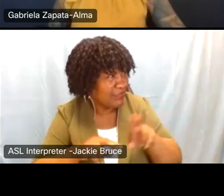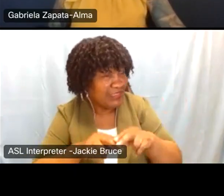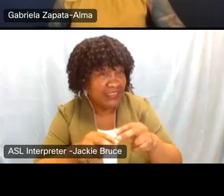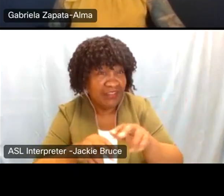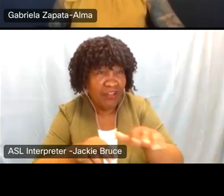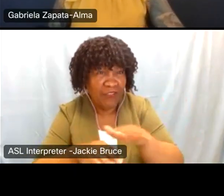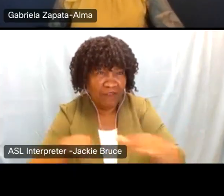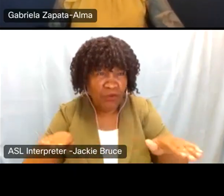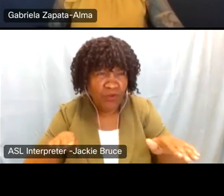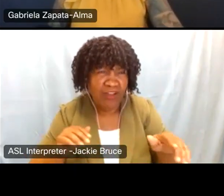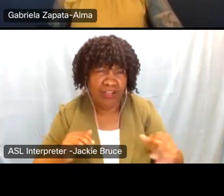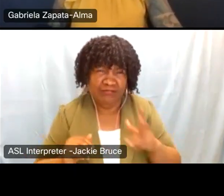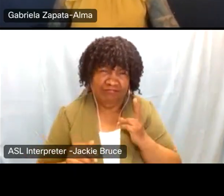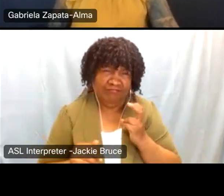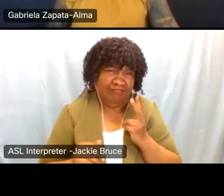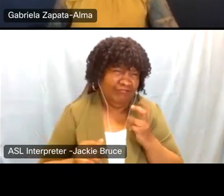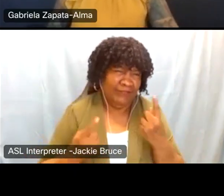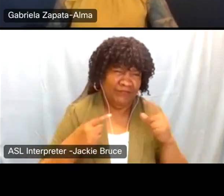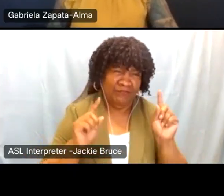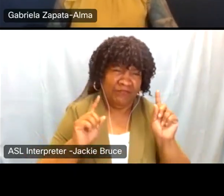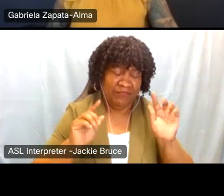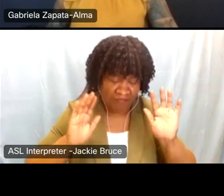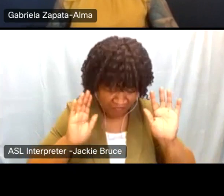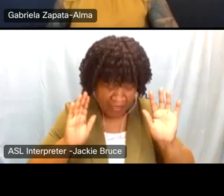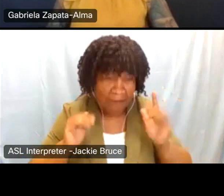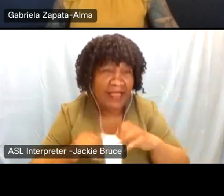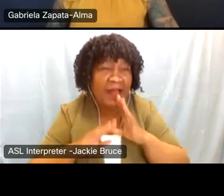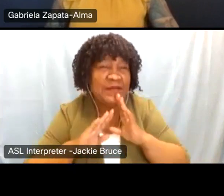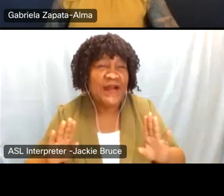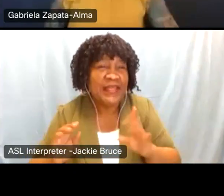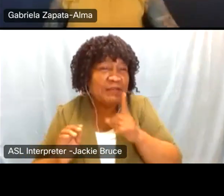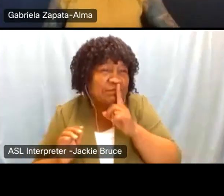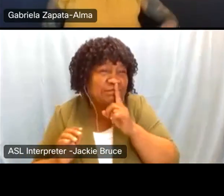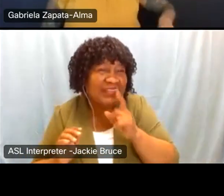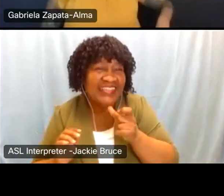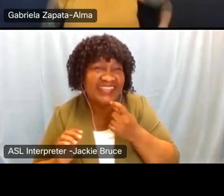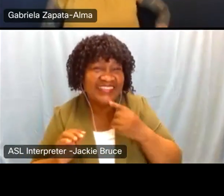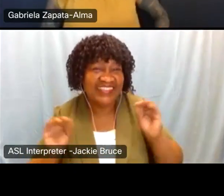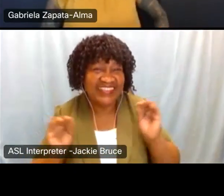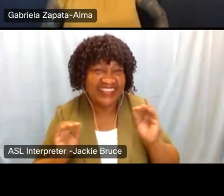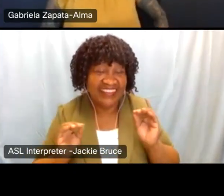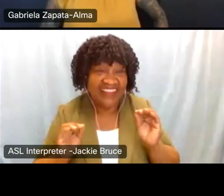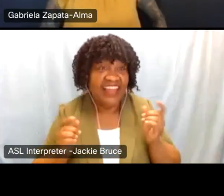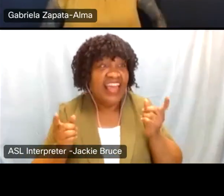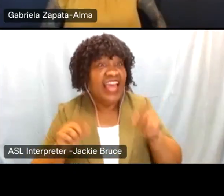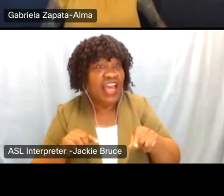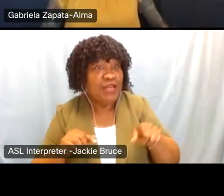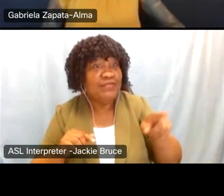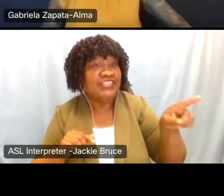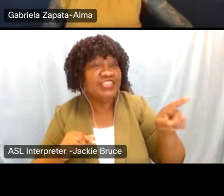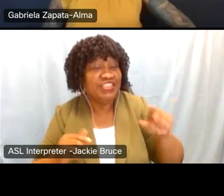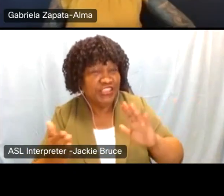is not going to work. Right? But fortunately, I remained quiet. And she started playing very